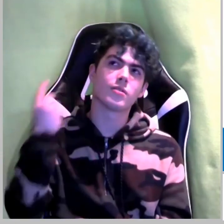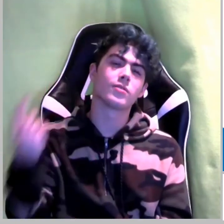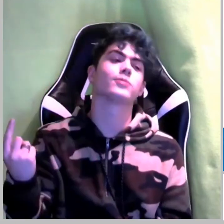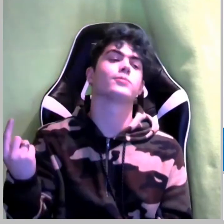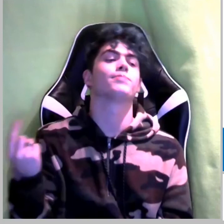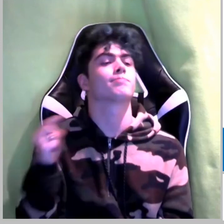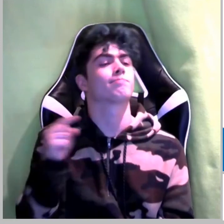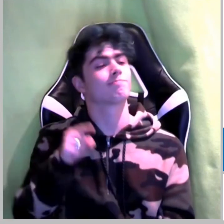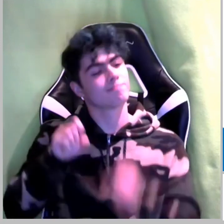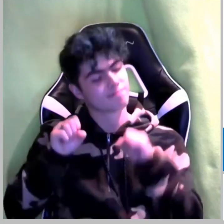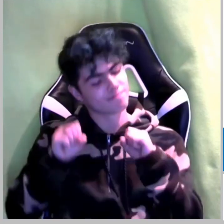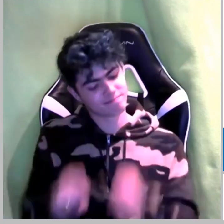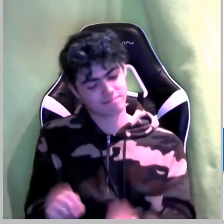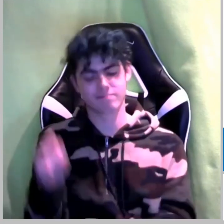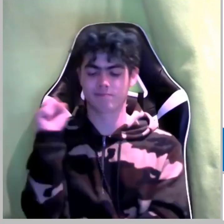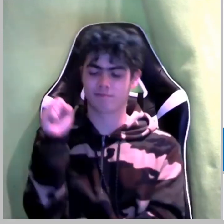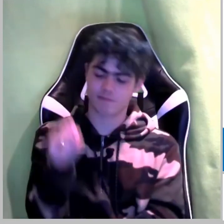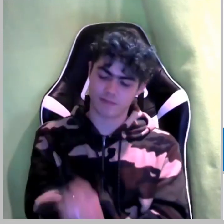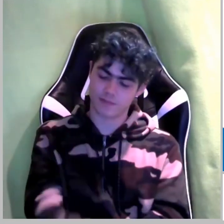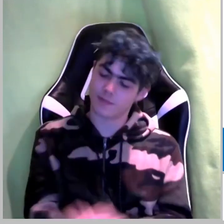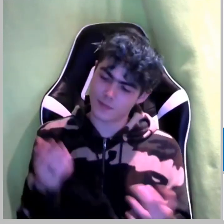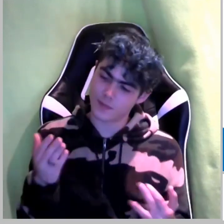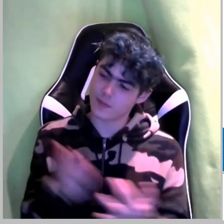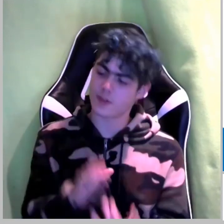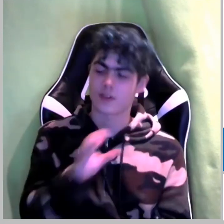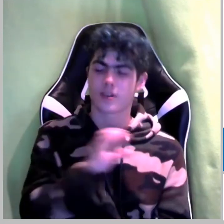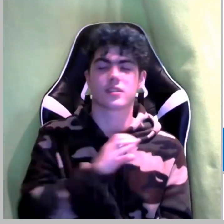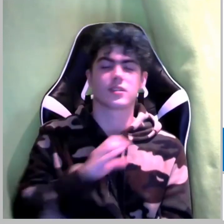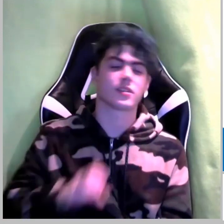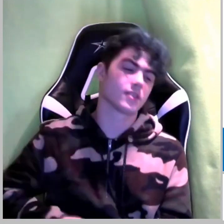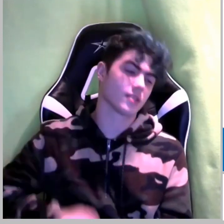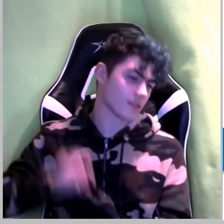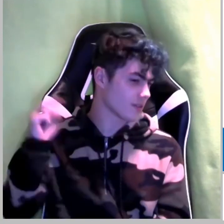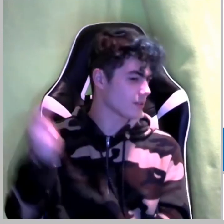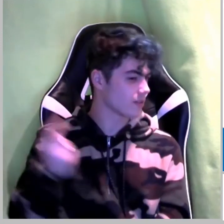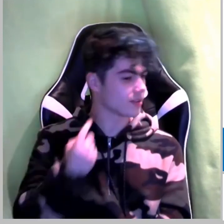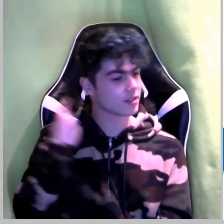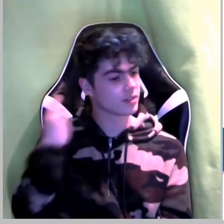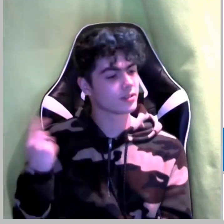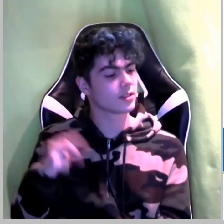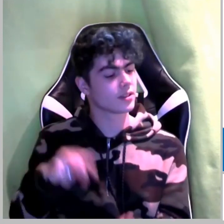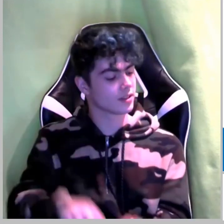alone. You may overcome through Christ alone and